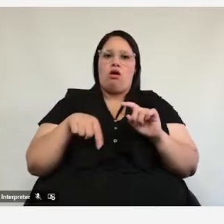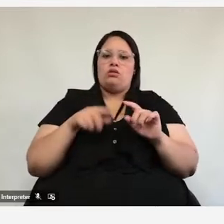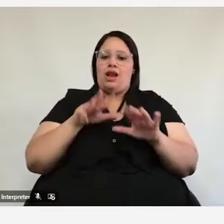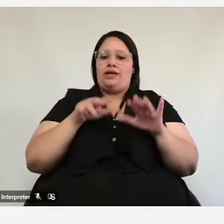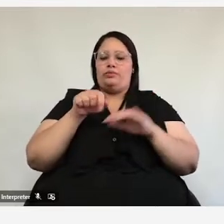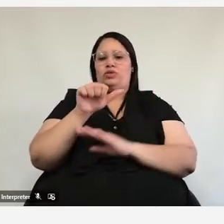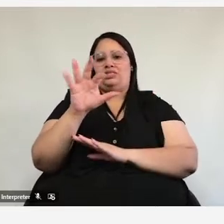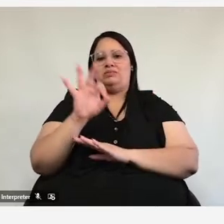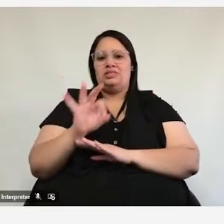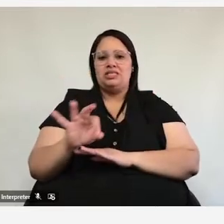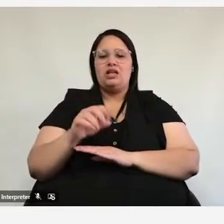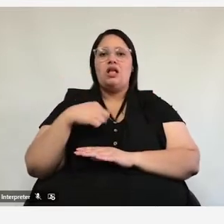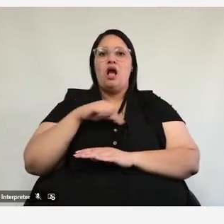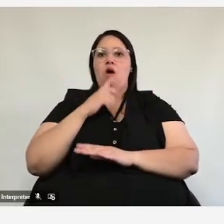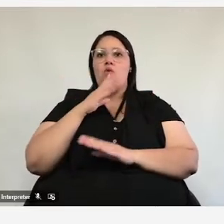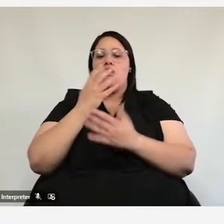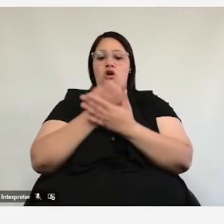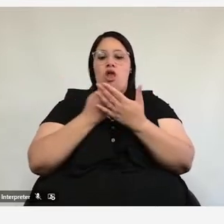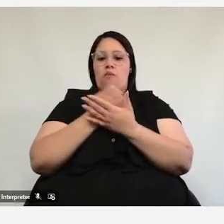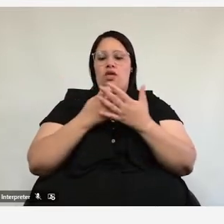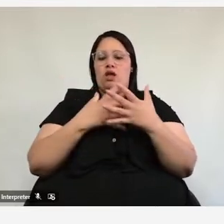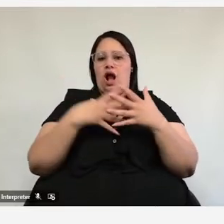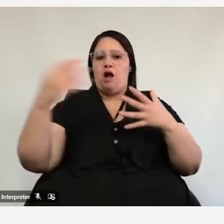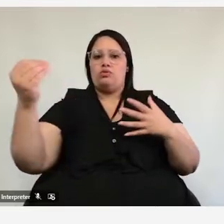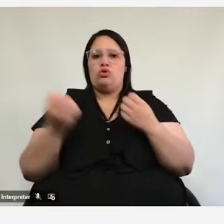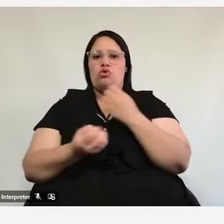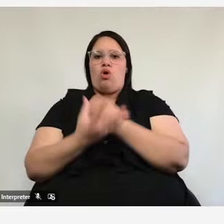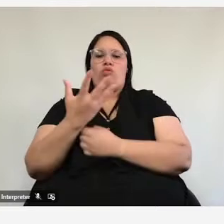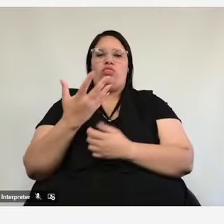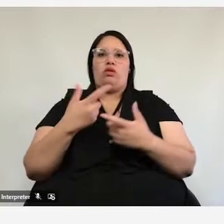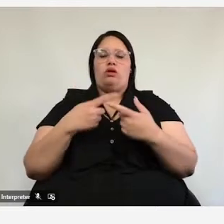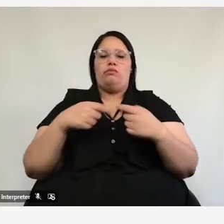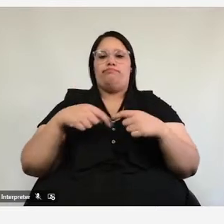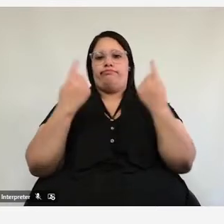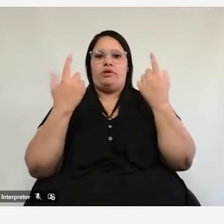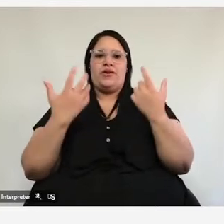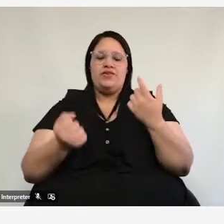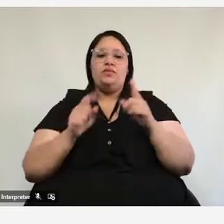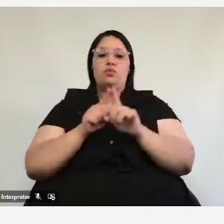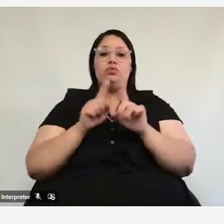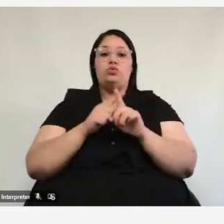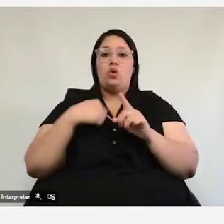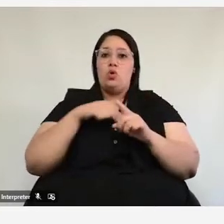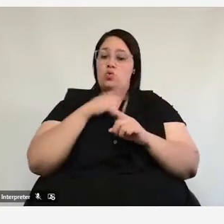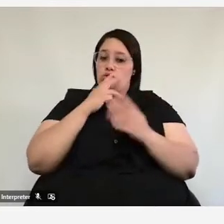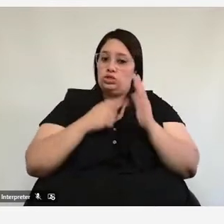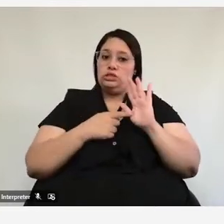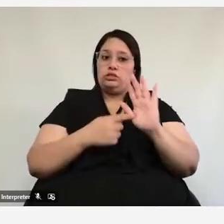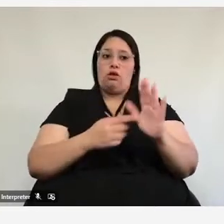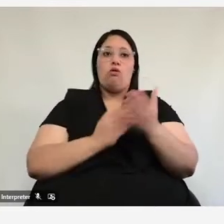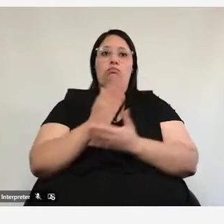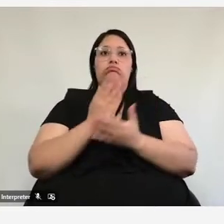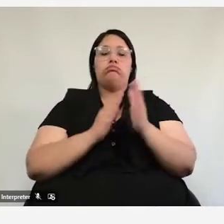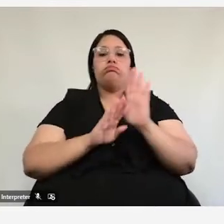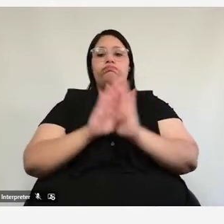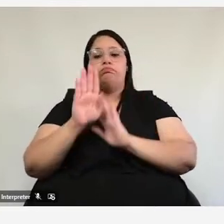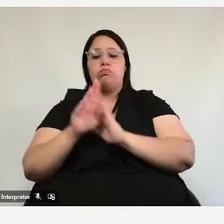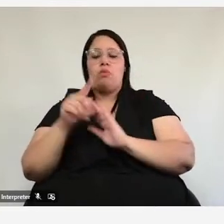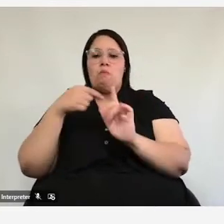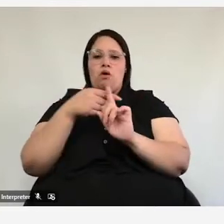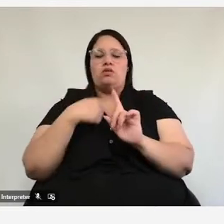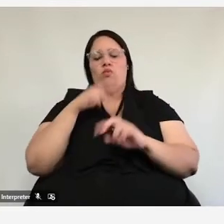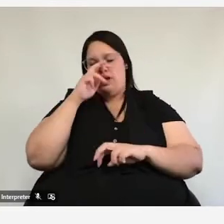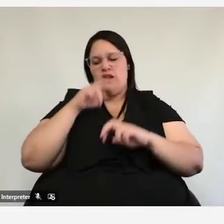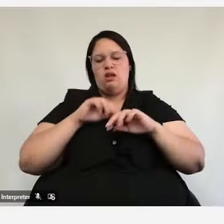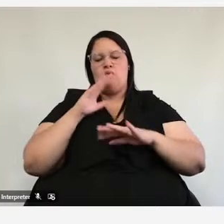19.6%, outpacing our economic and job growth gains. While we have made impressive inroads over the past decade, we must do